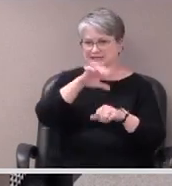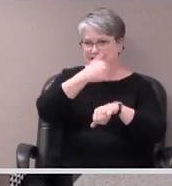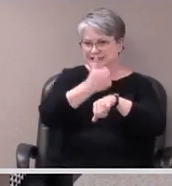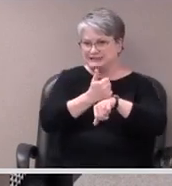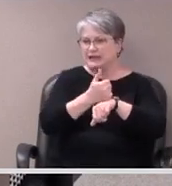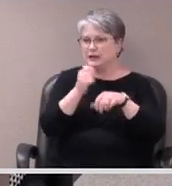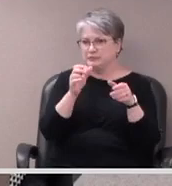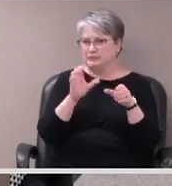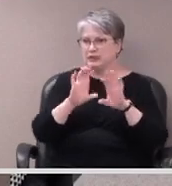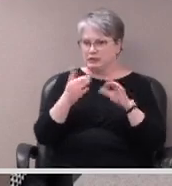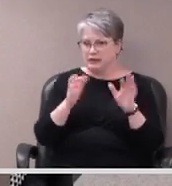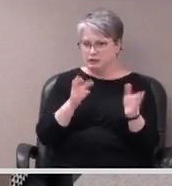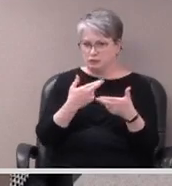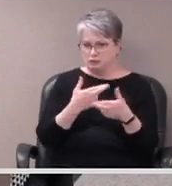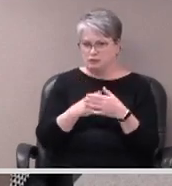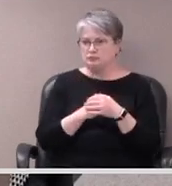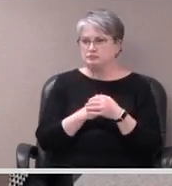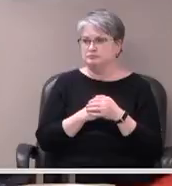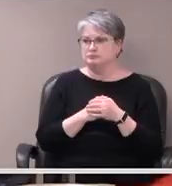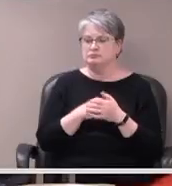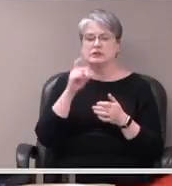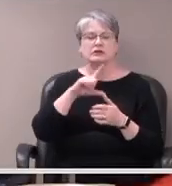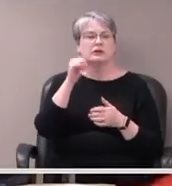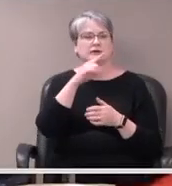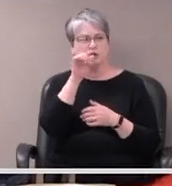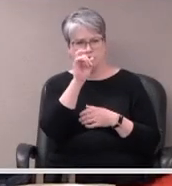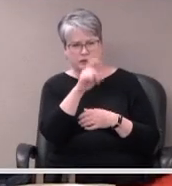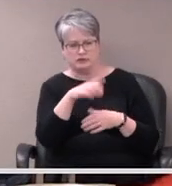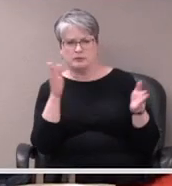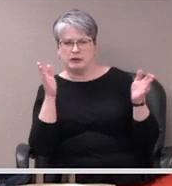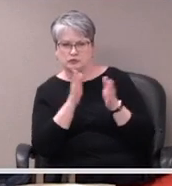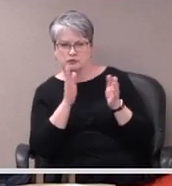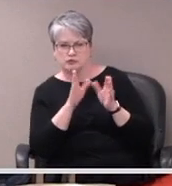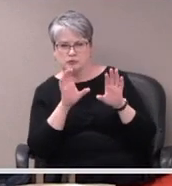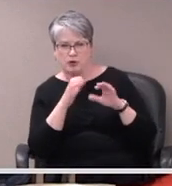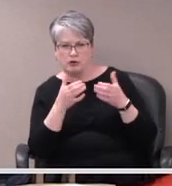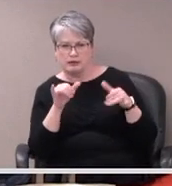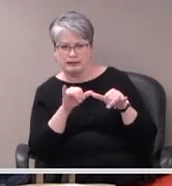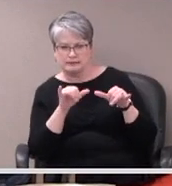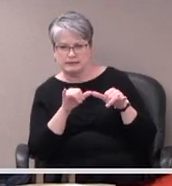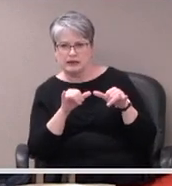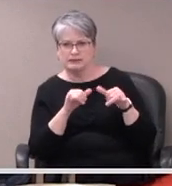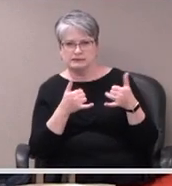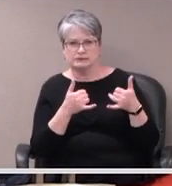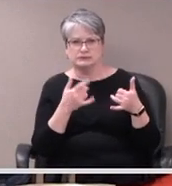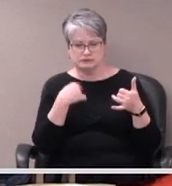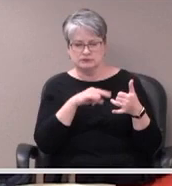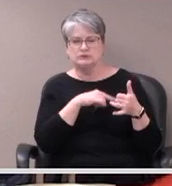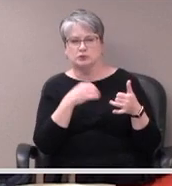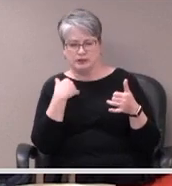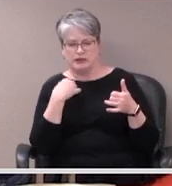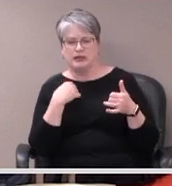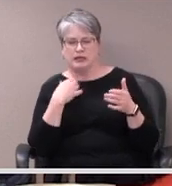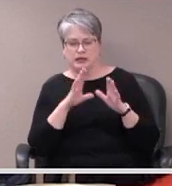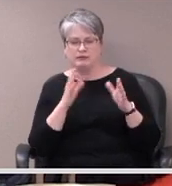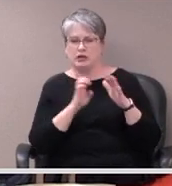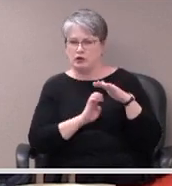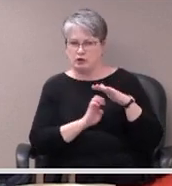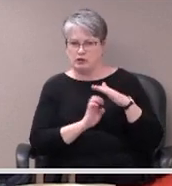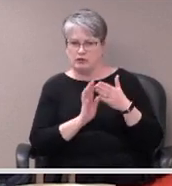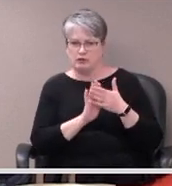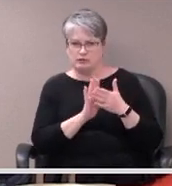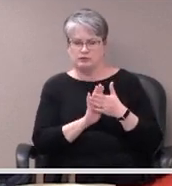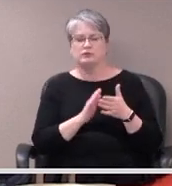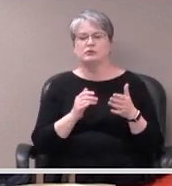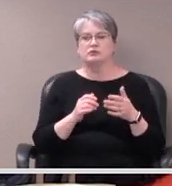classroom. And one other question I have about small class sizes, which is what we have a lot of in our elementary schools,